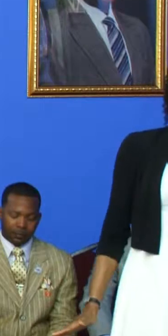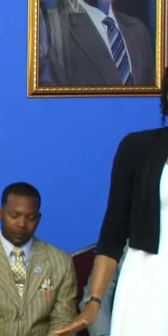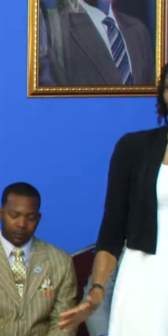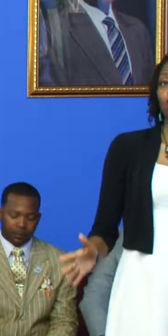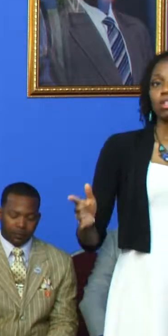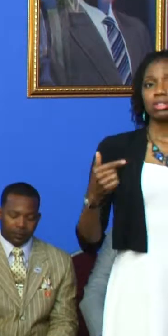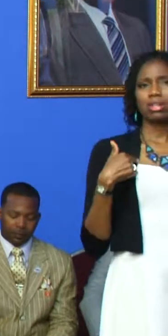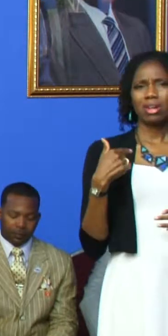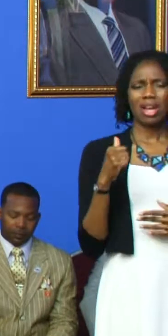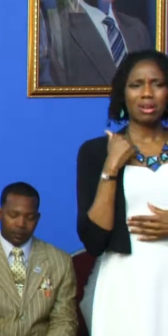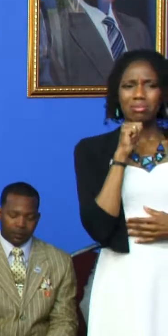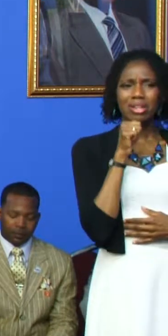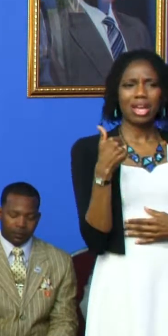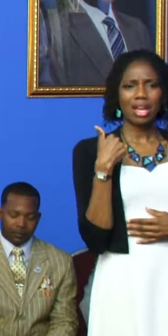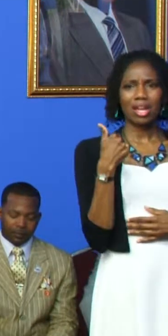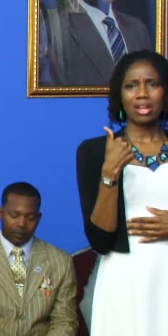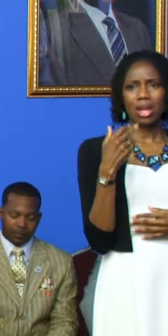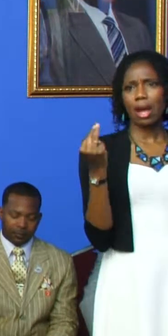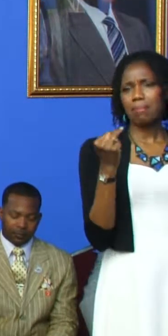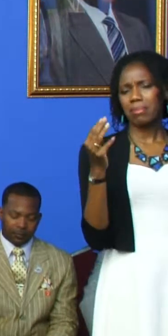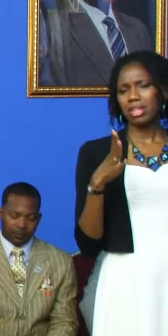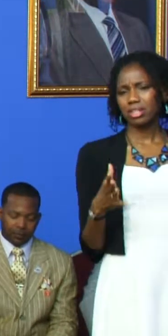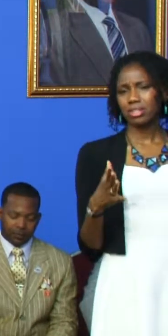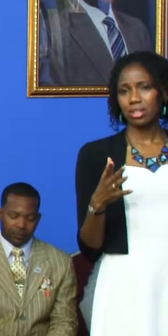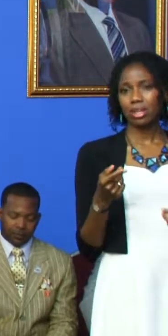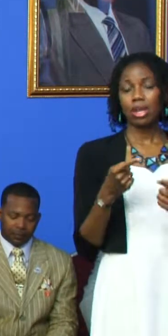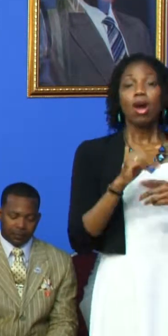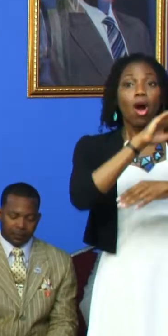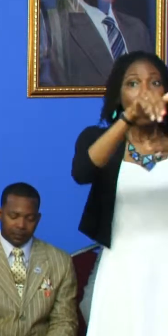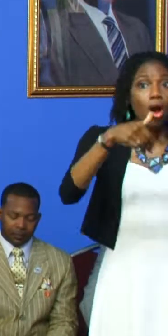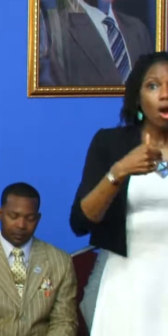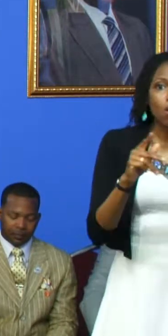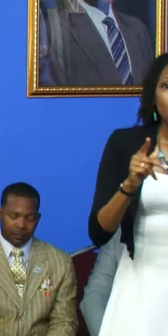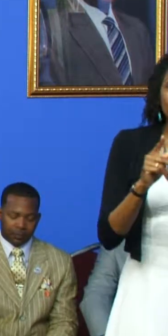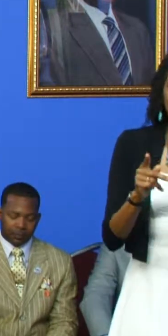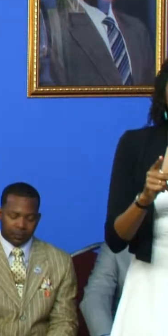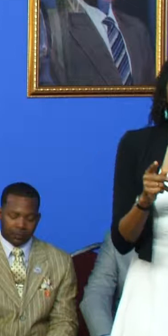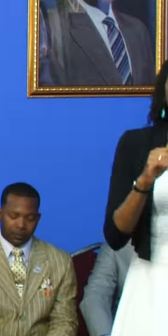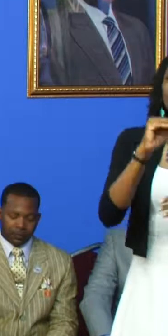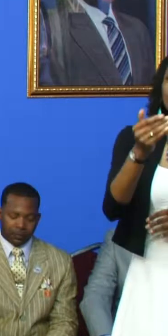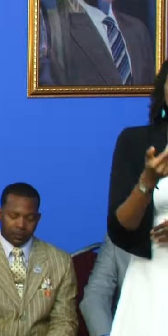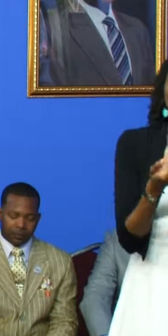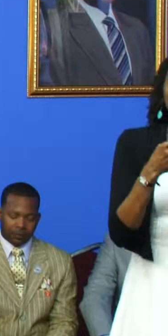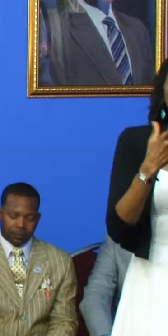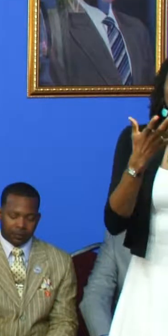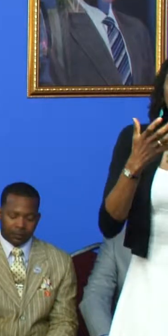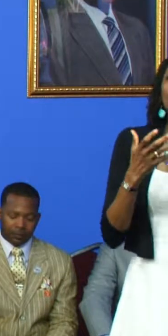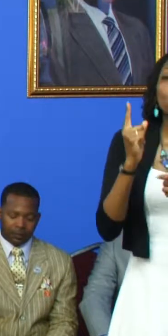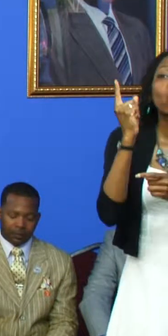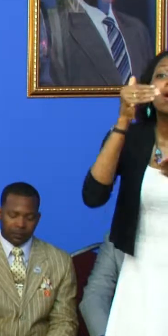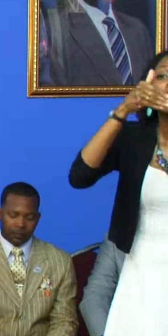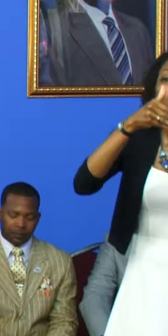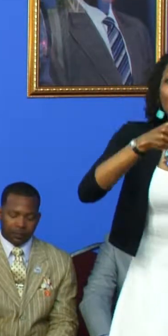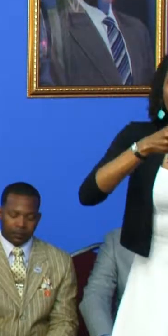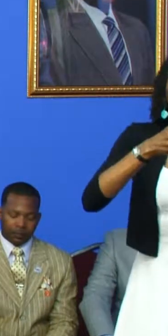People say, well, I'm not a minister. Can I come? Yeah, everybody's invited, but I want 1,000 ministers to lead that.